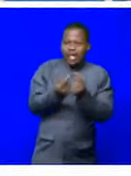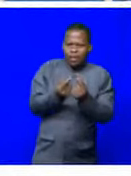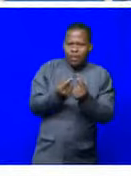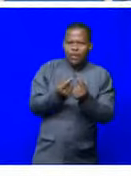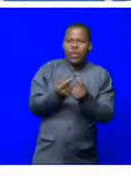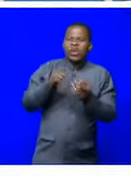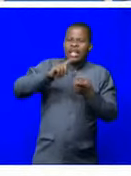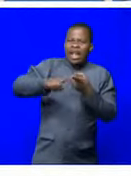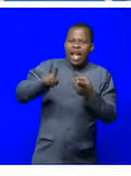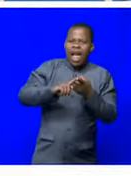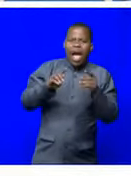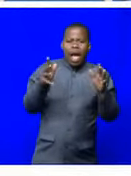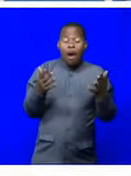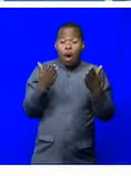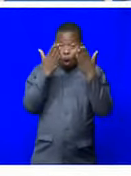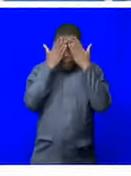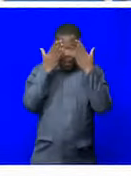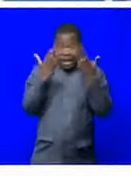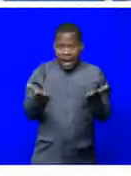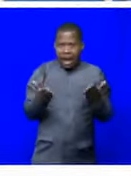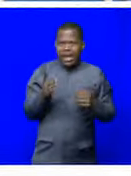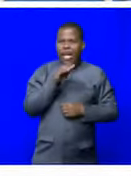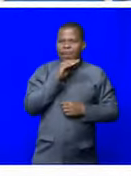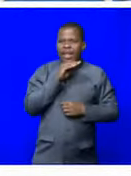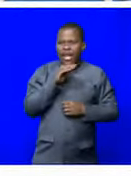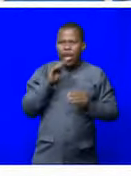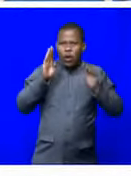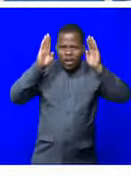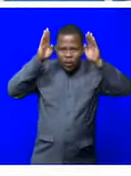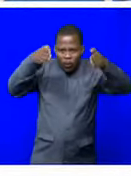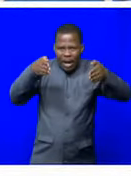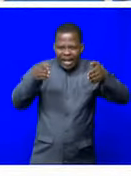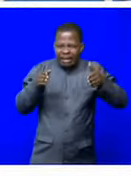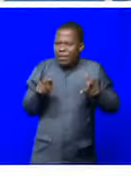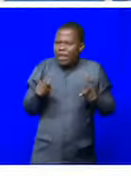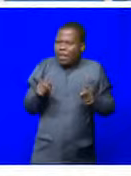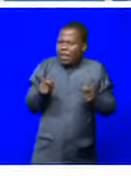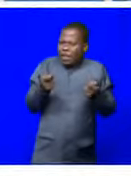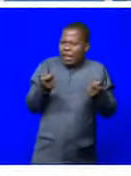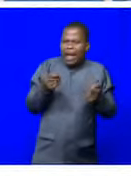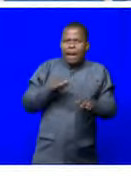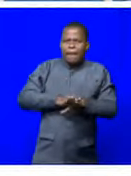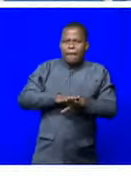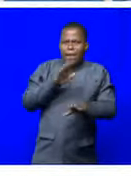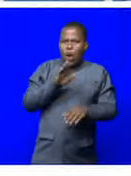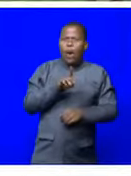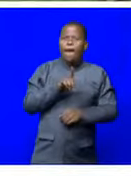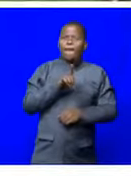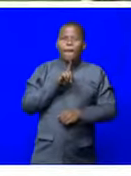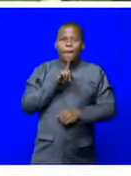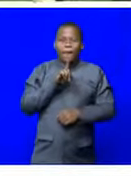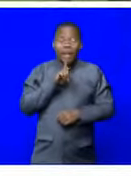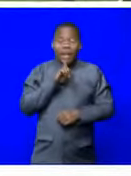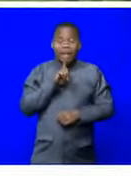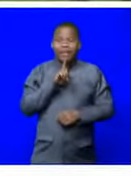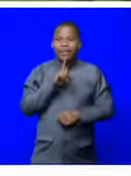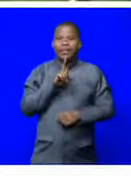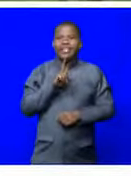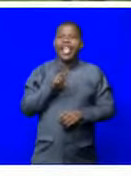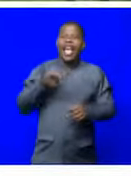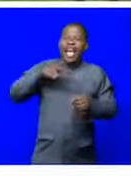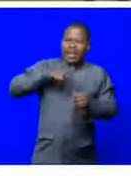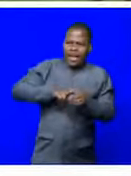they play. That is why maybe we came with the approach, a defensive approach where